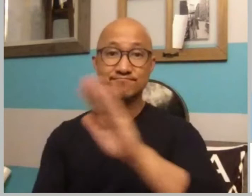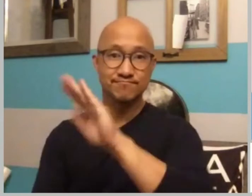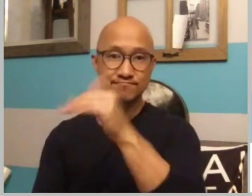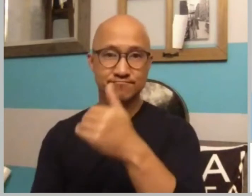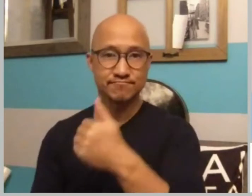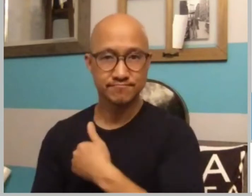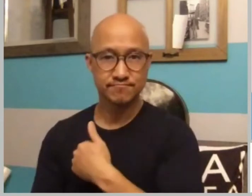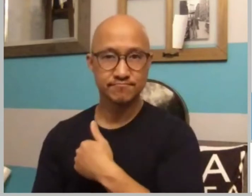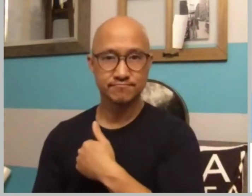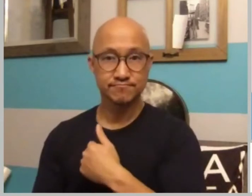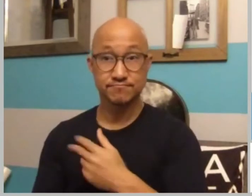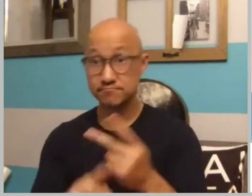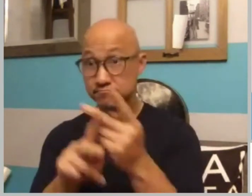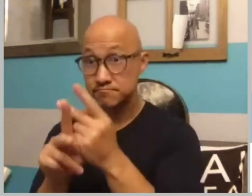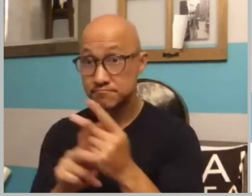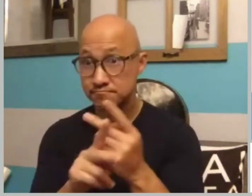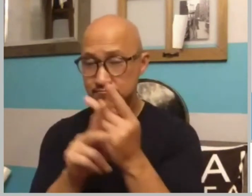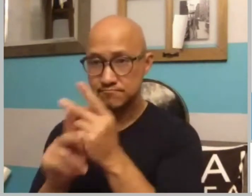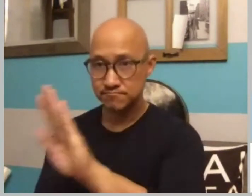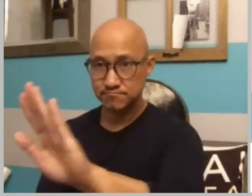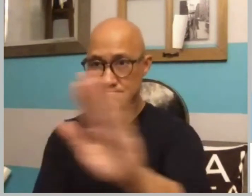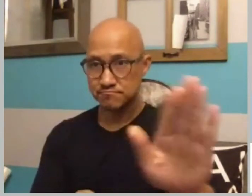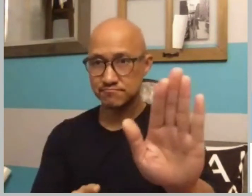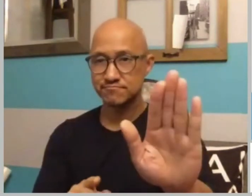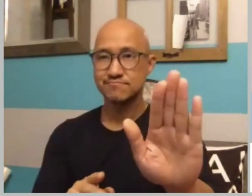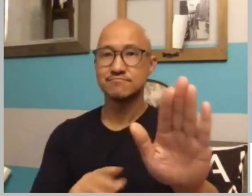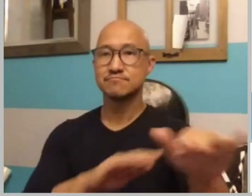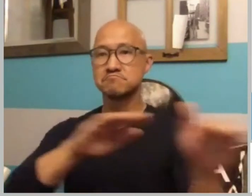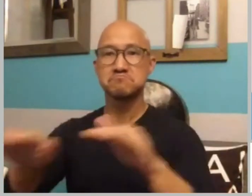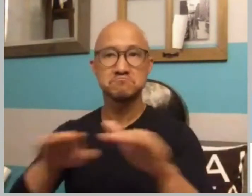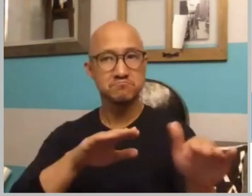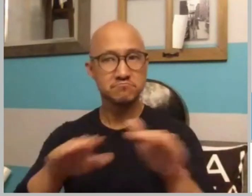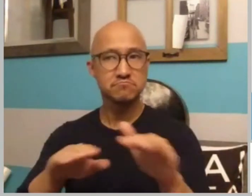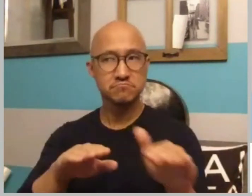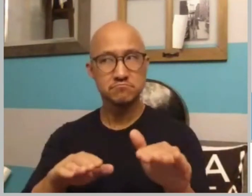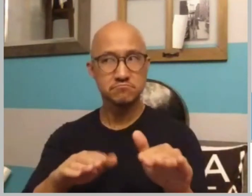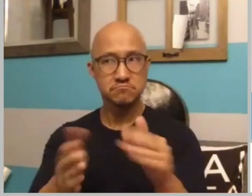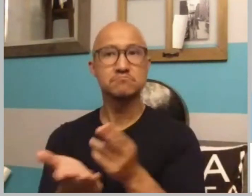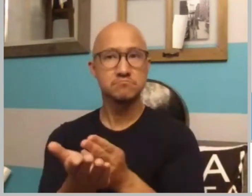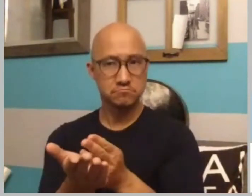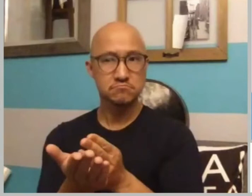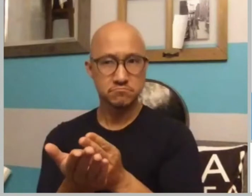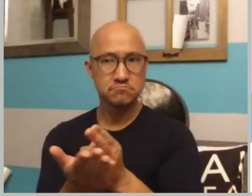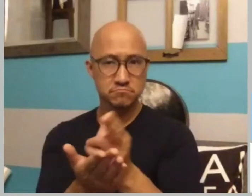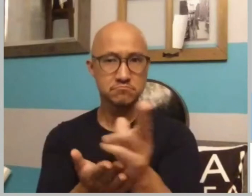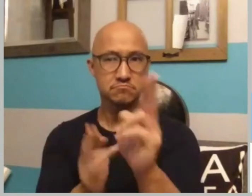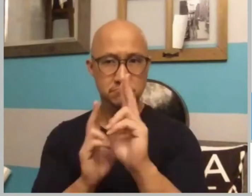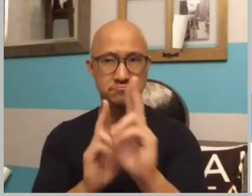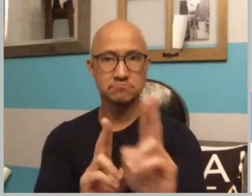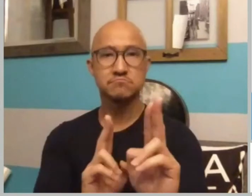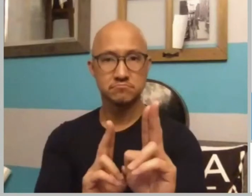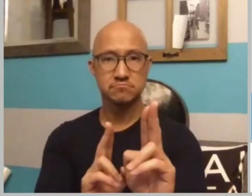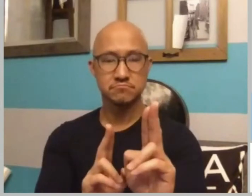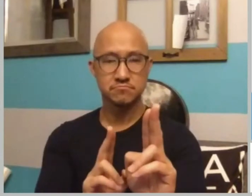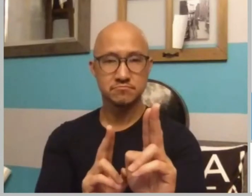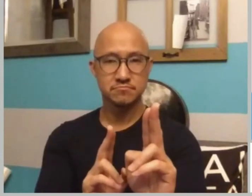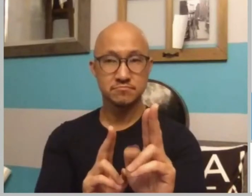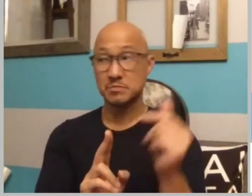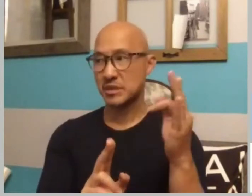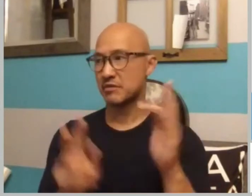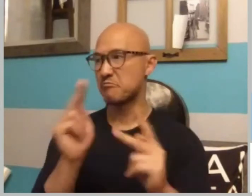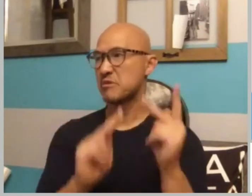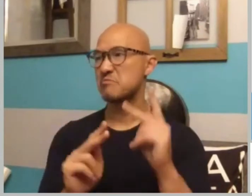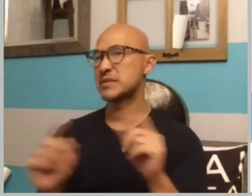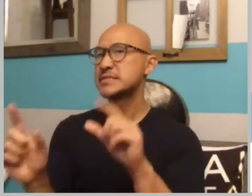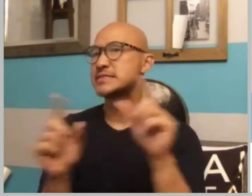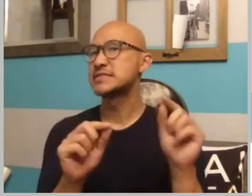among the Gentiles honorable, right? So that when they speak about you as evildoers, they may see the good deeds,